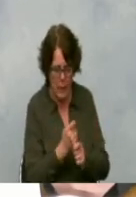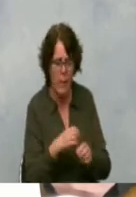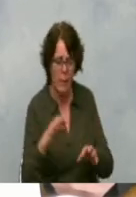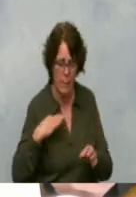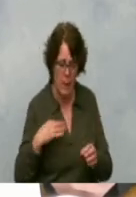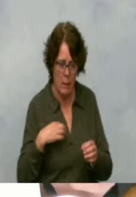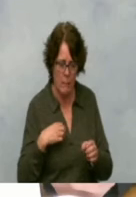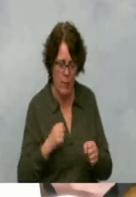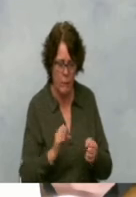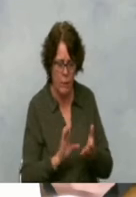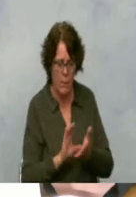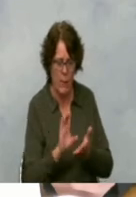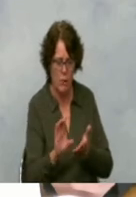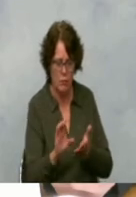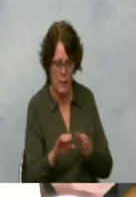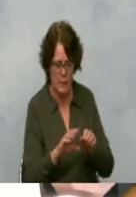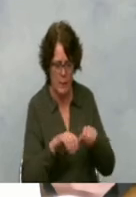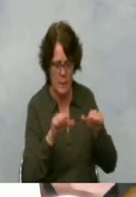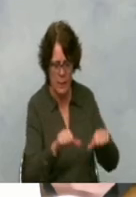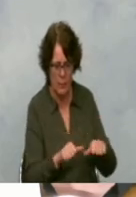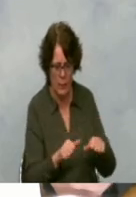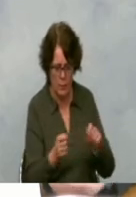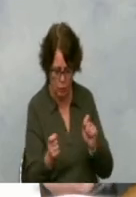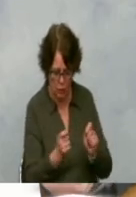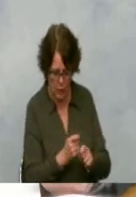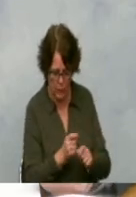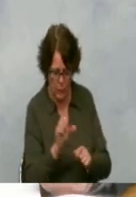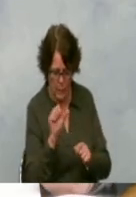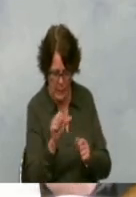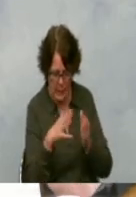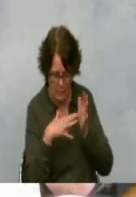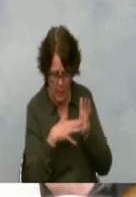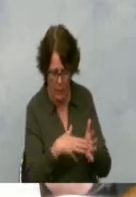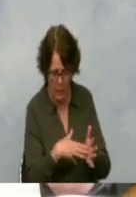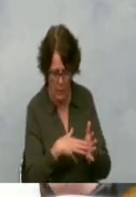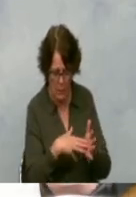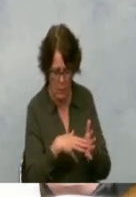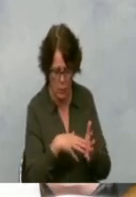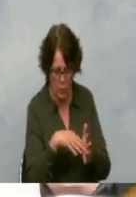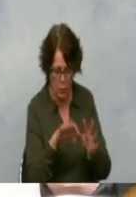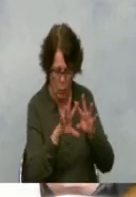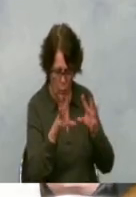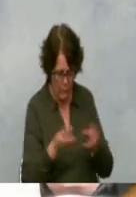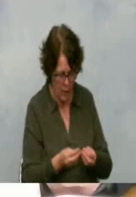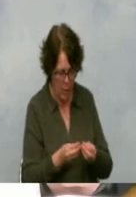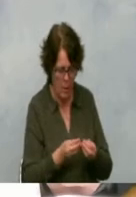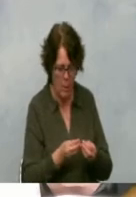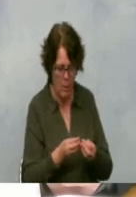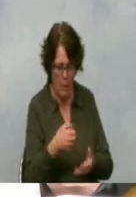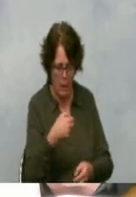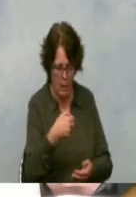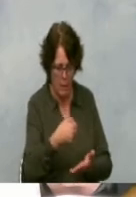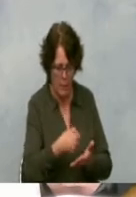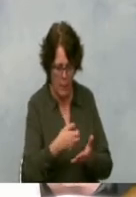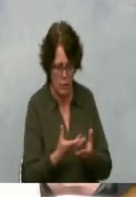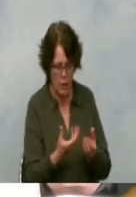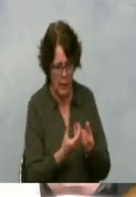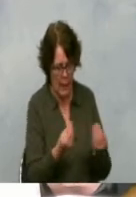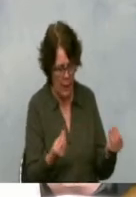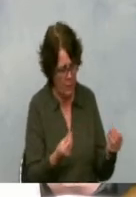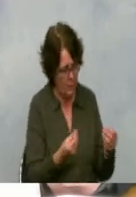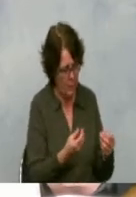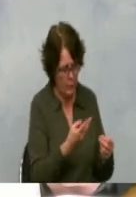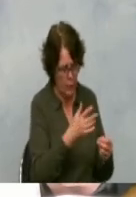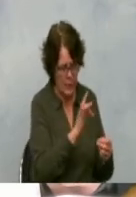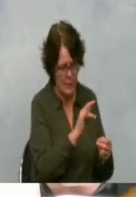settlement moves the position back by about £6 million. So in net terms overall, the budget gap would move from